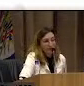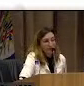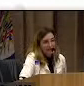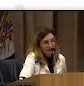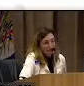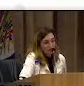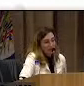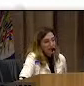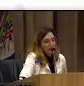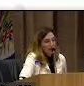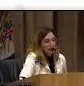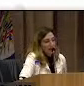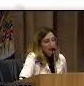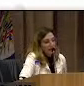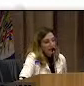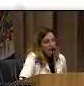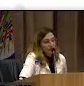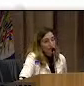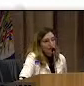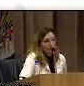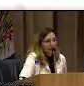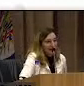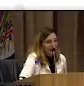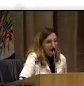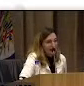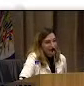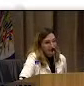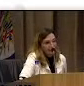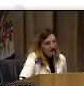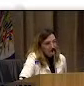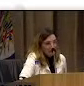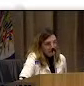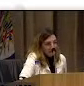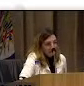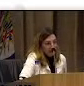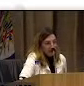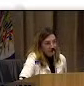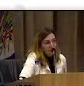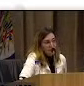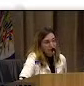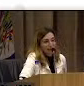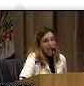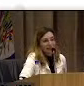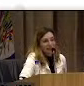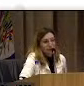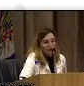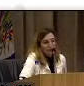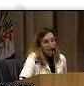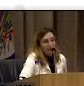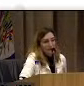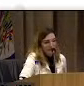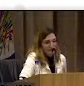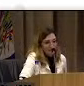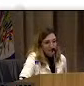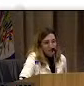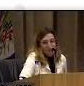was opened in 2007. It is a hospital of medium and high